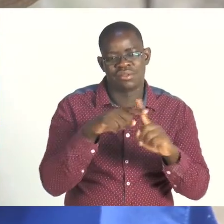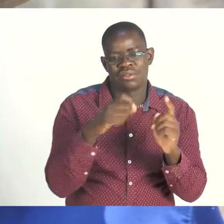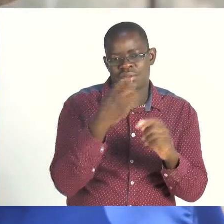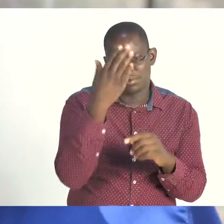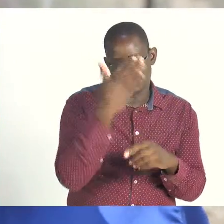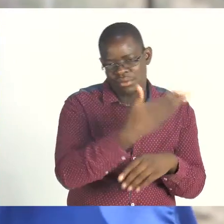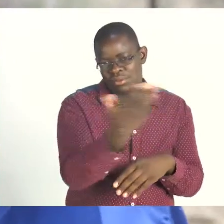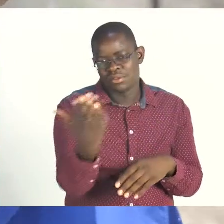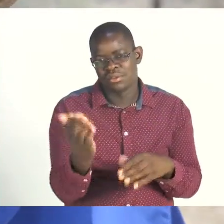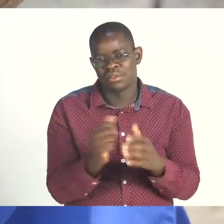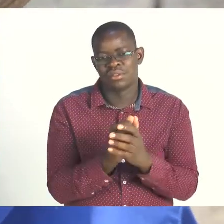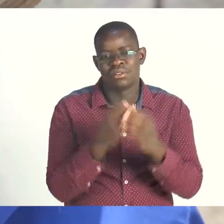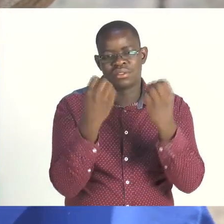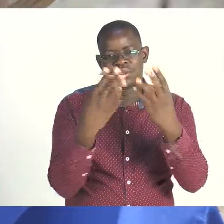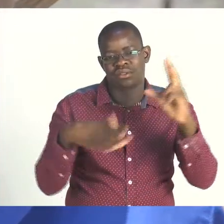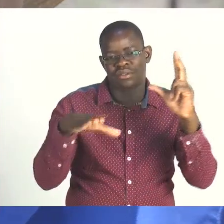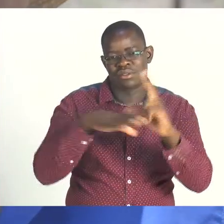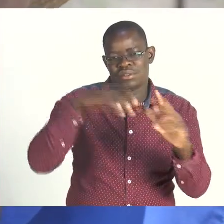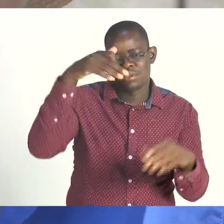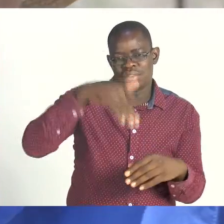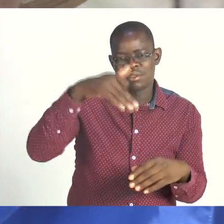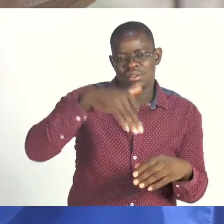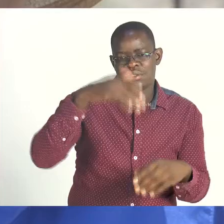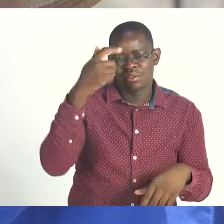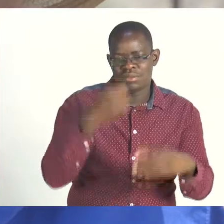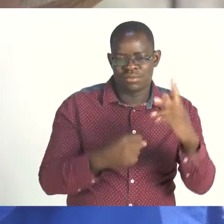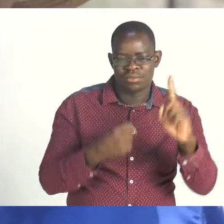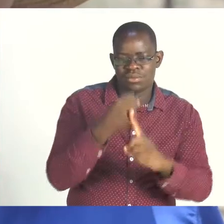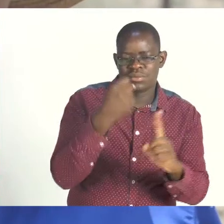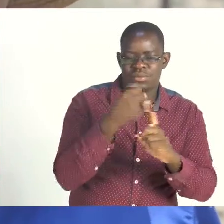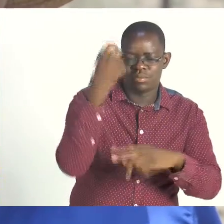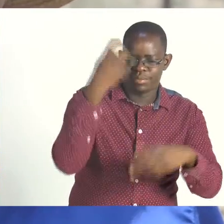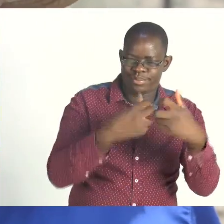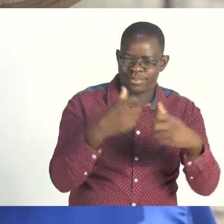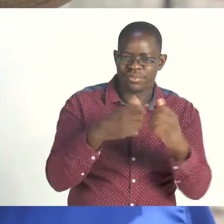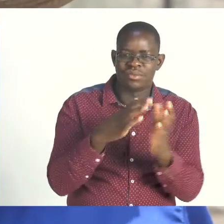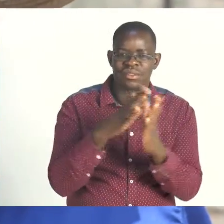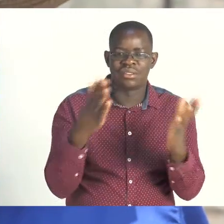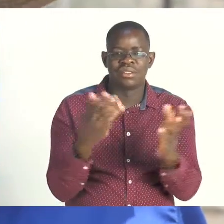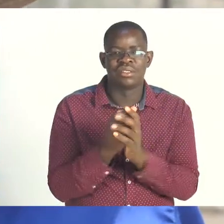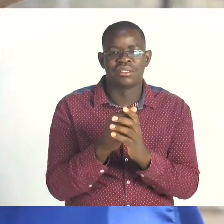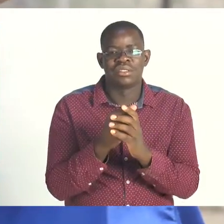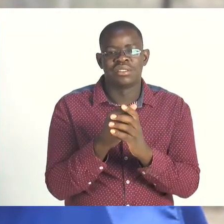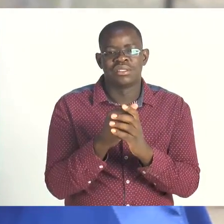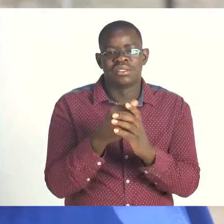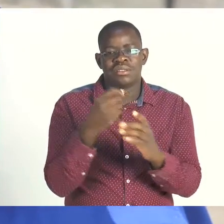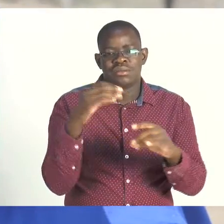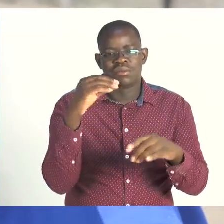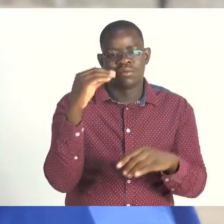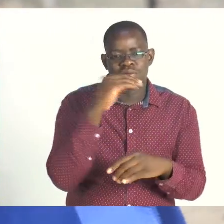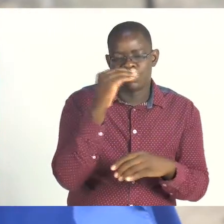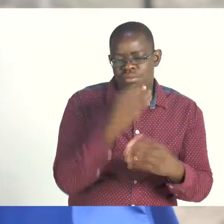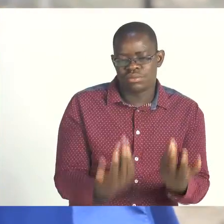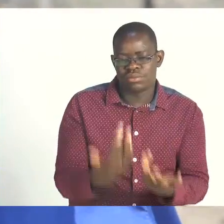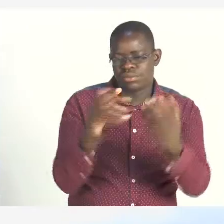Viewers, the majority of farmers in Namibia are finding them in a situation where their livestock do not have enough